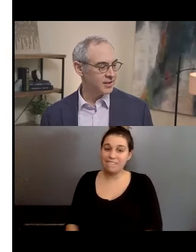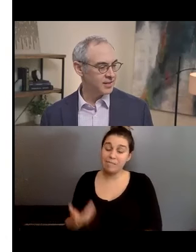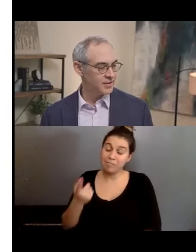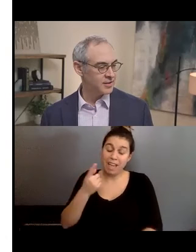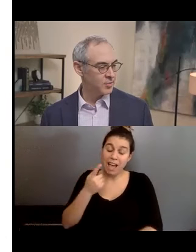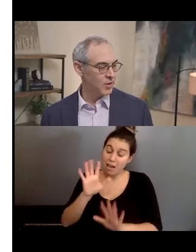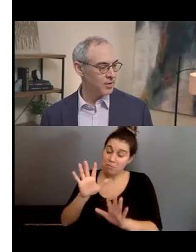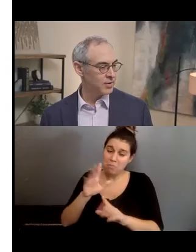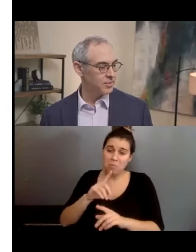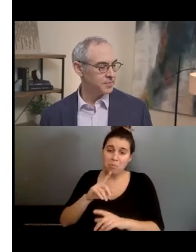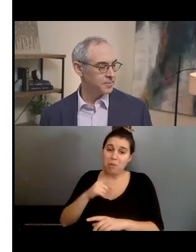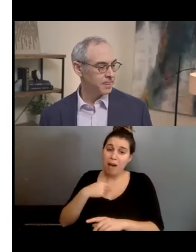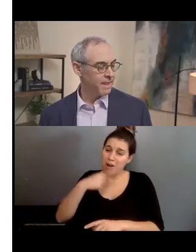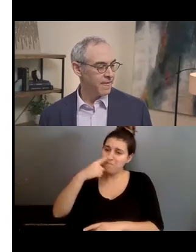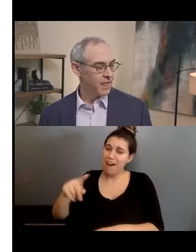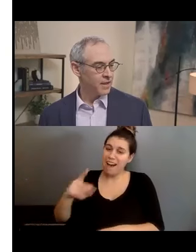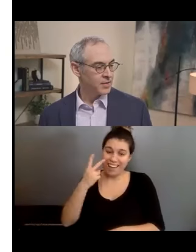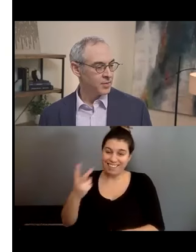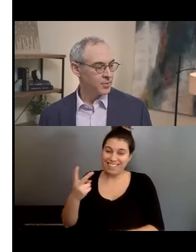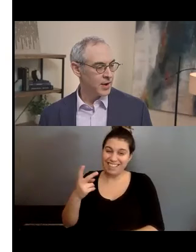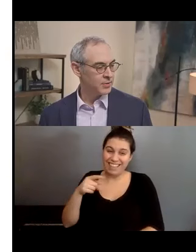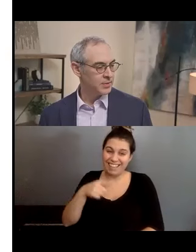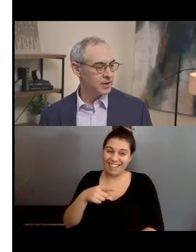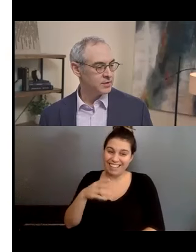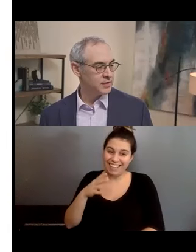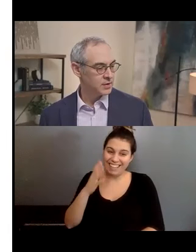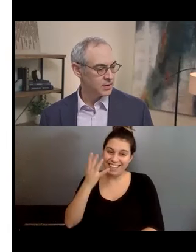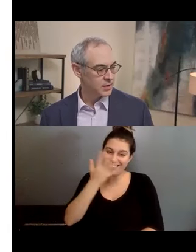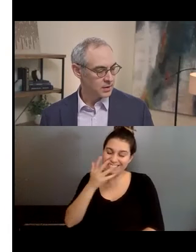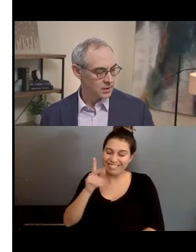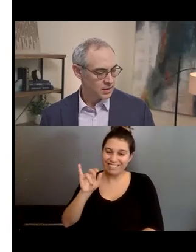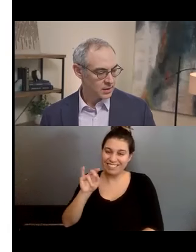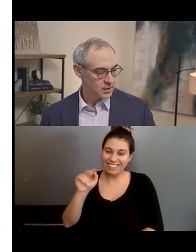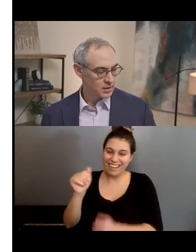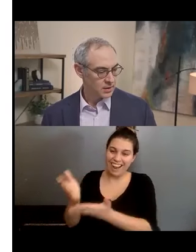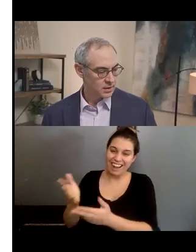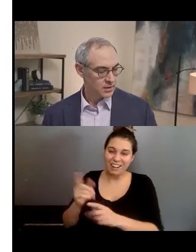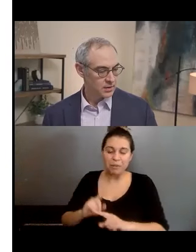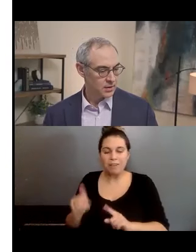Christina. That's not the problem. The problem is,